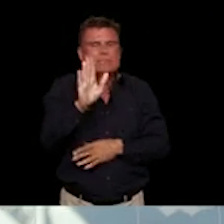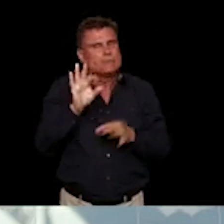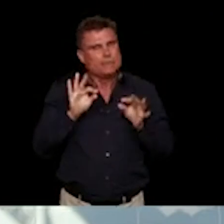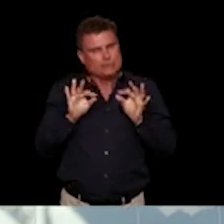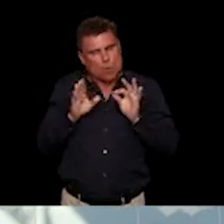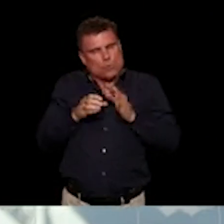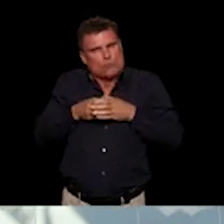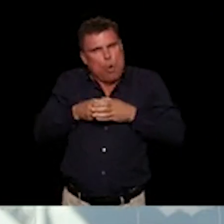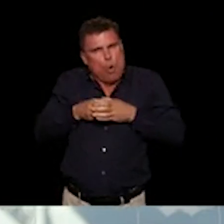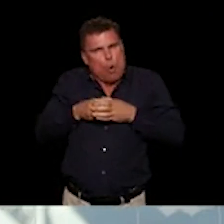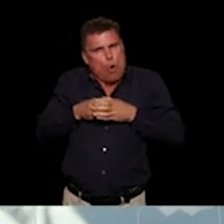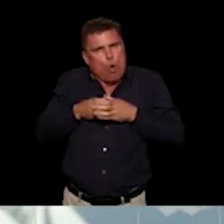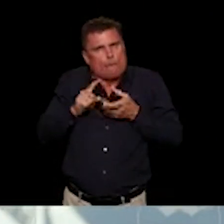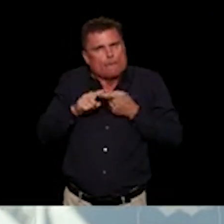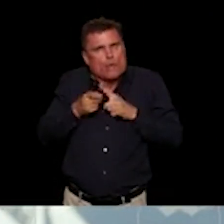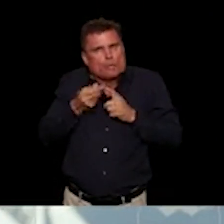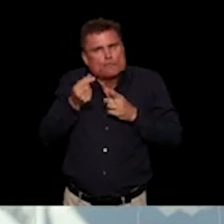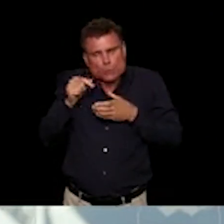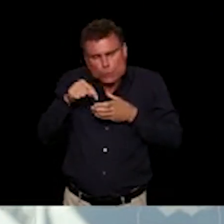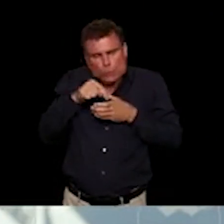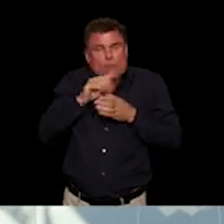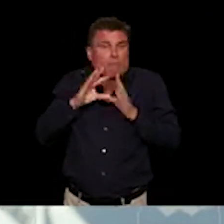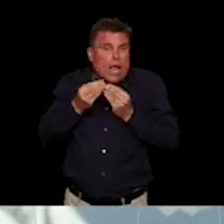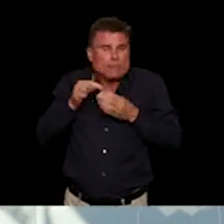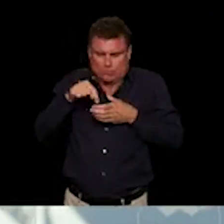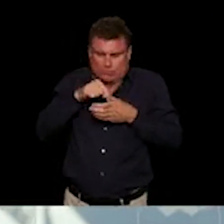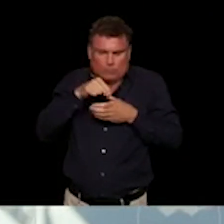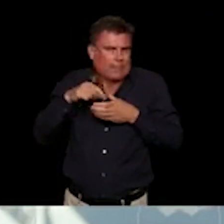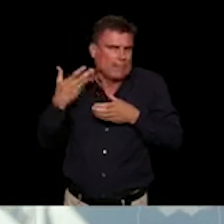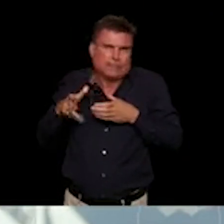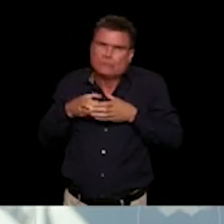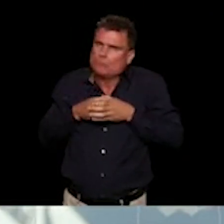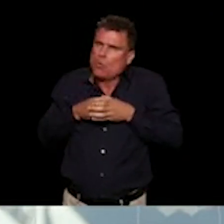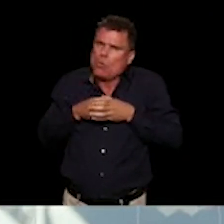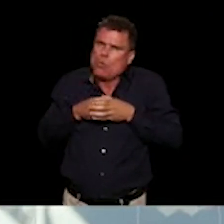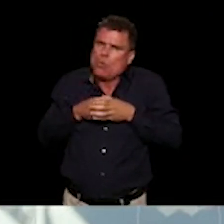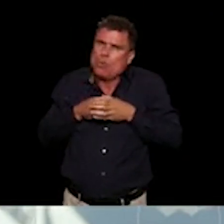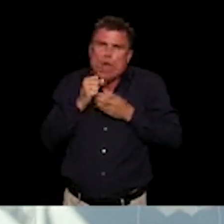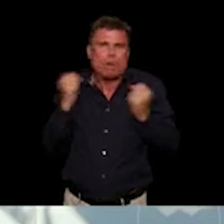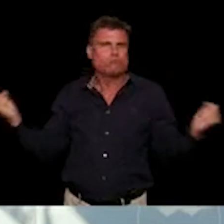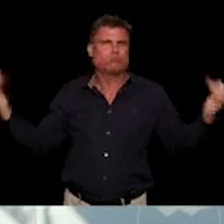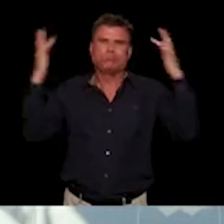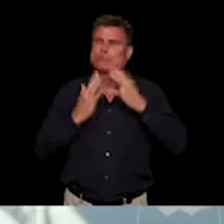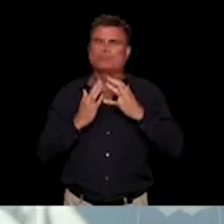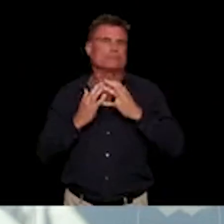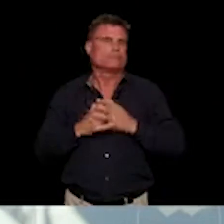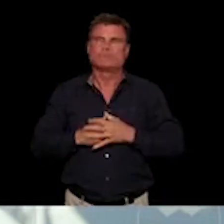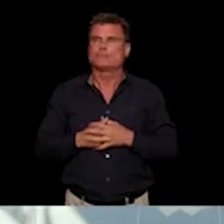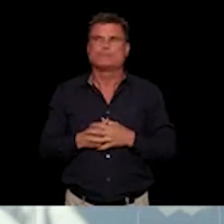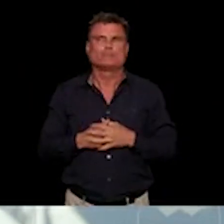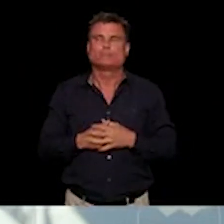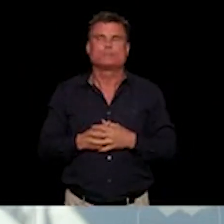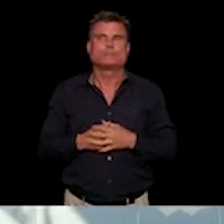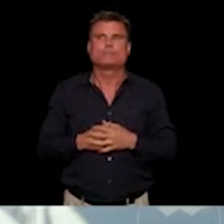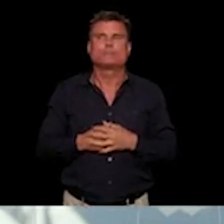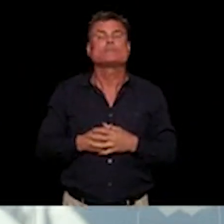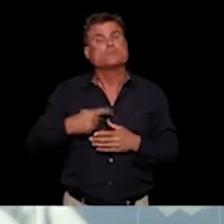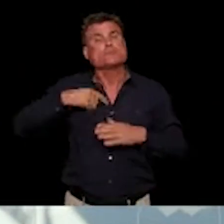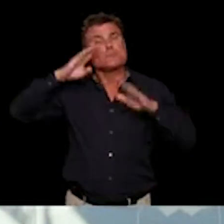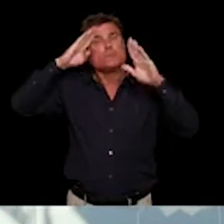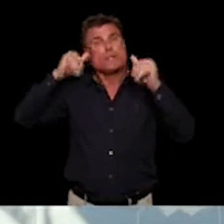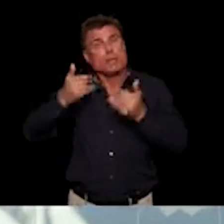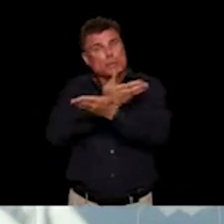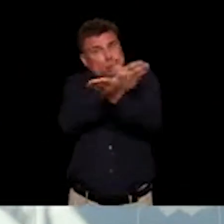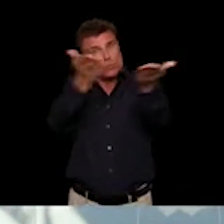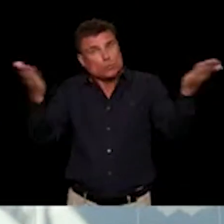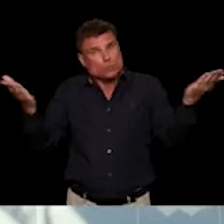health, but also, and that's really important, I think, but and provide on the business side of